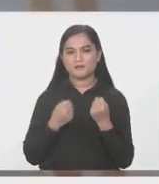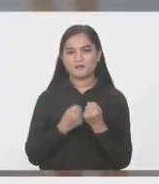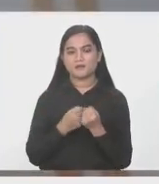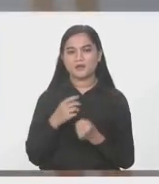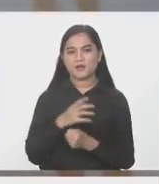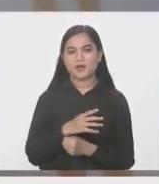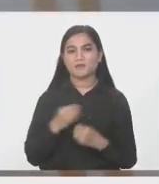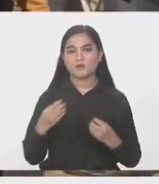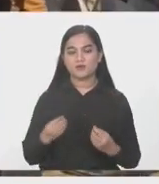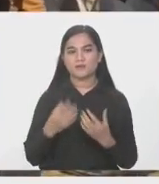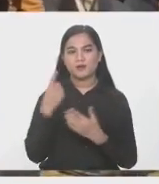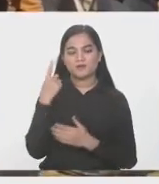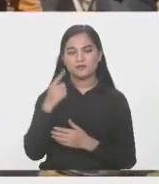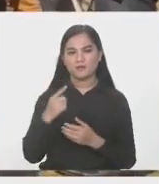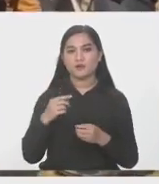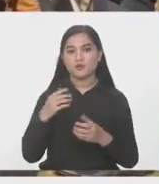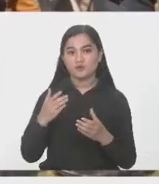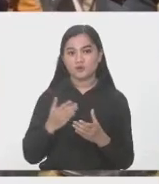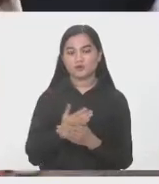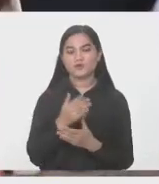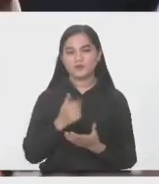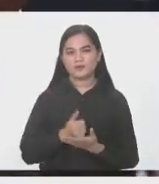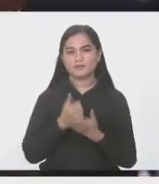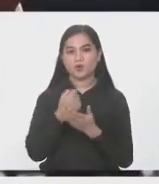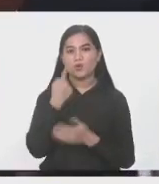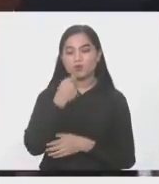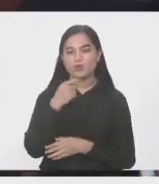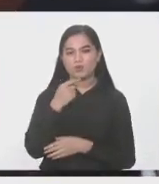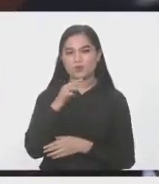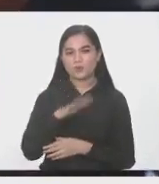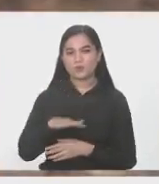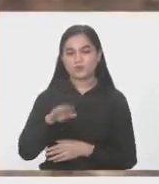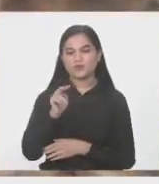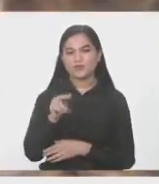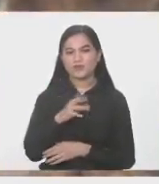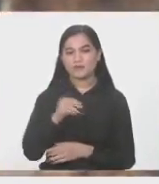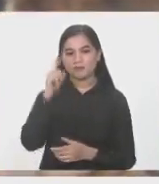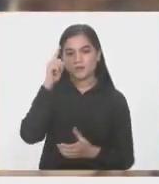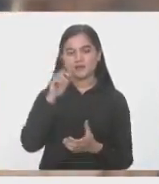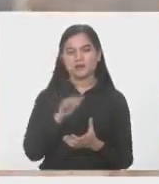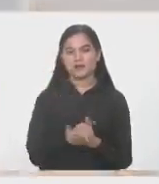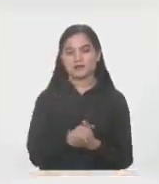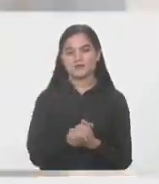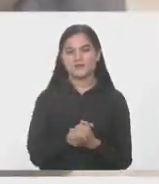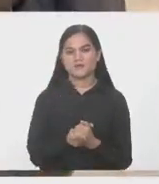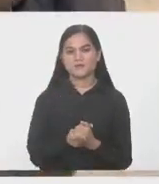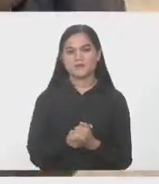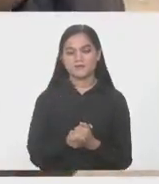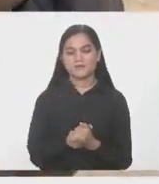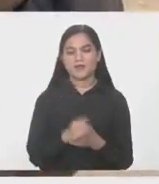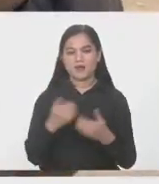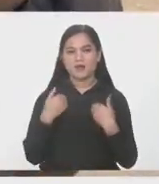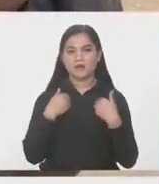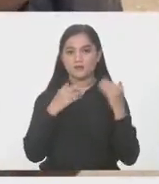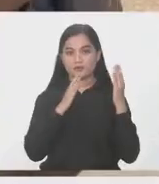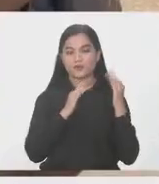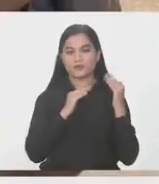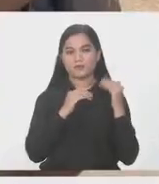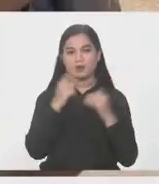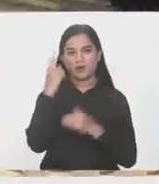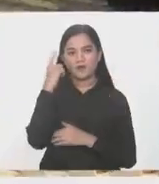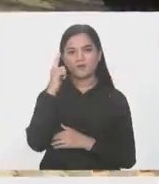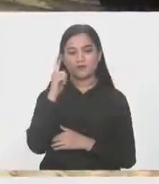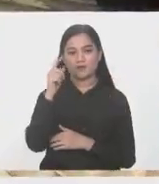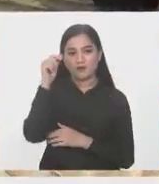pleasing God through helping others in need and making them believe that indeed there is hope for